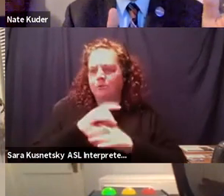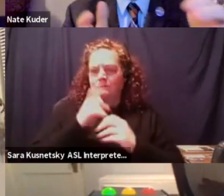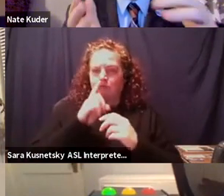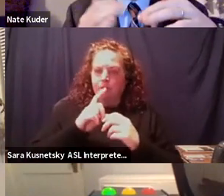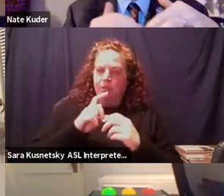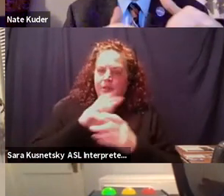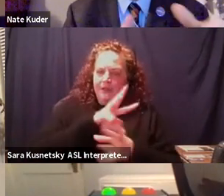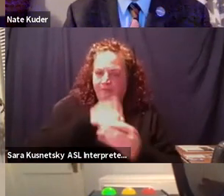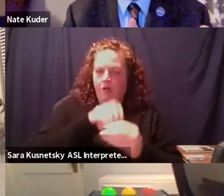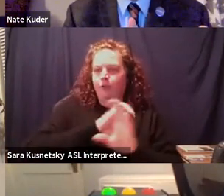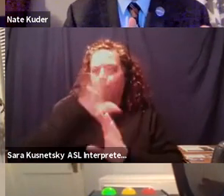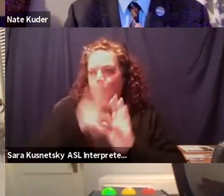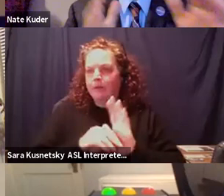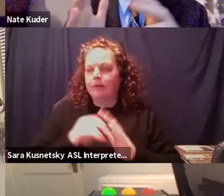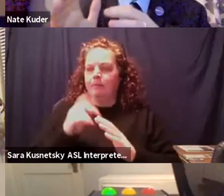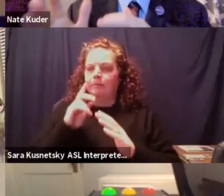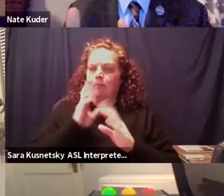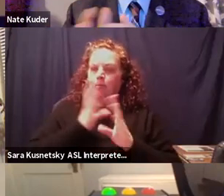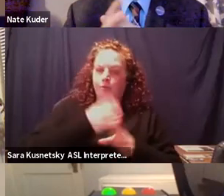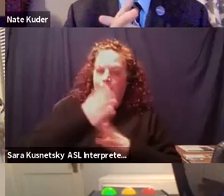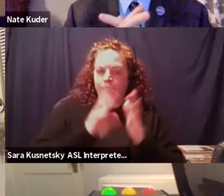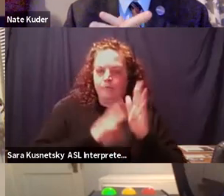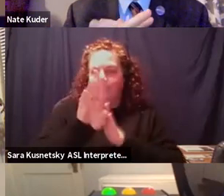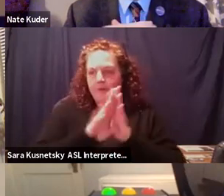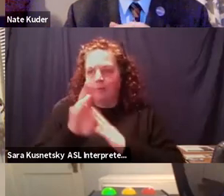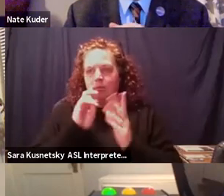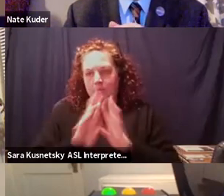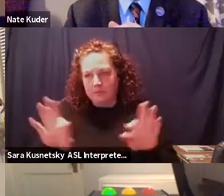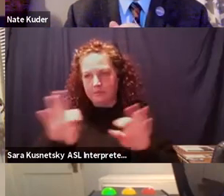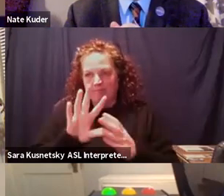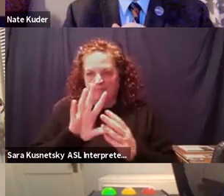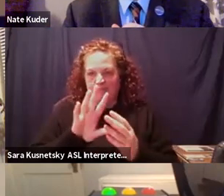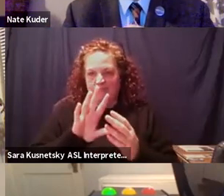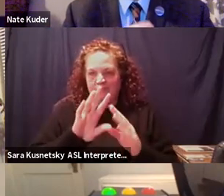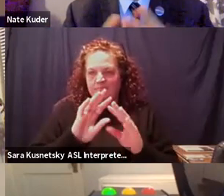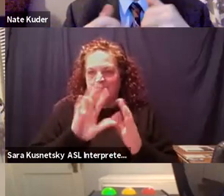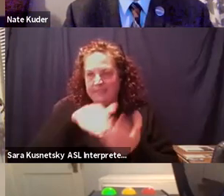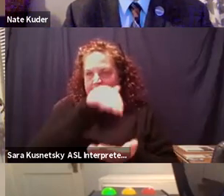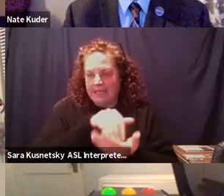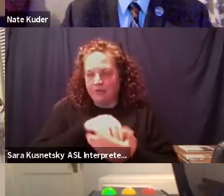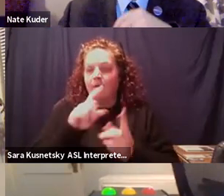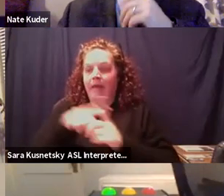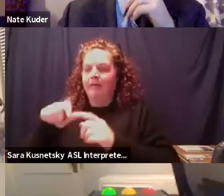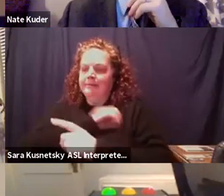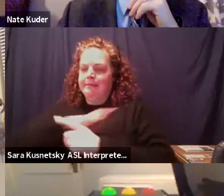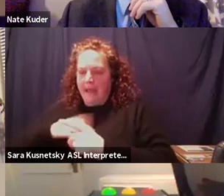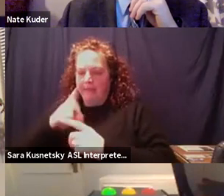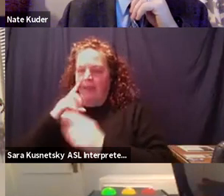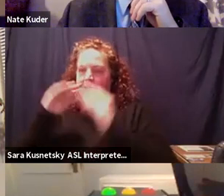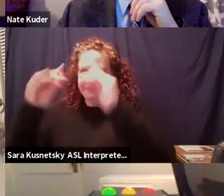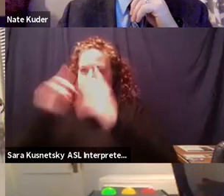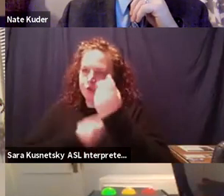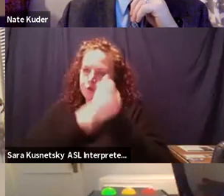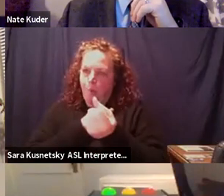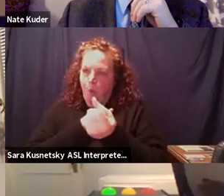and professional development, that tends to be central. And then the staff to support the program and the actual teachers are on the school budgets.